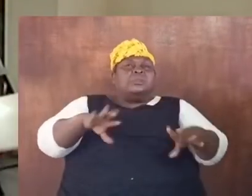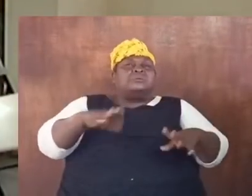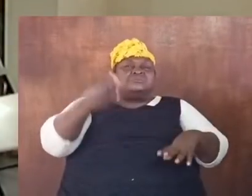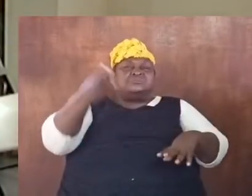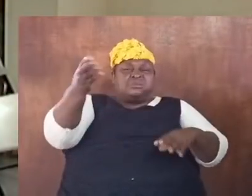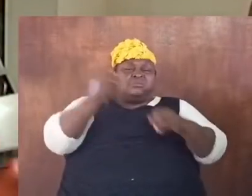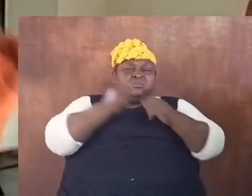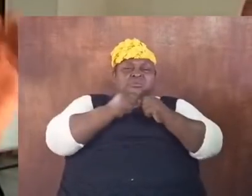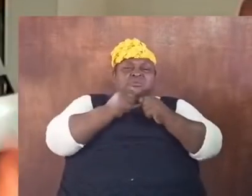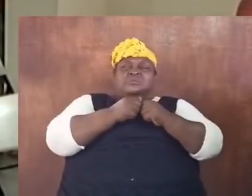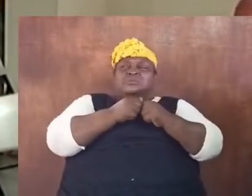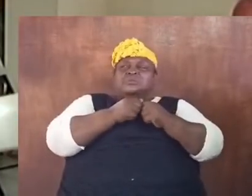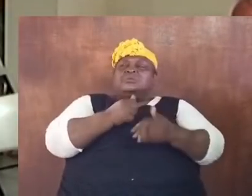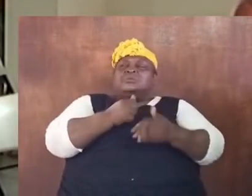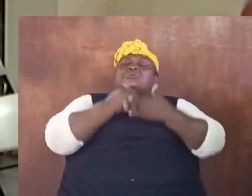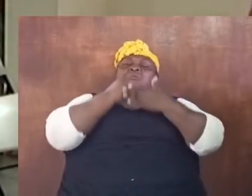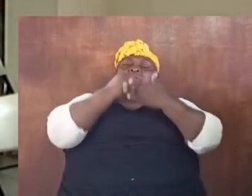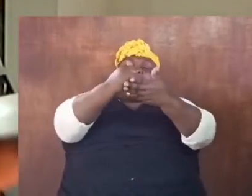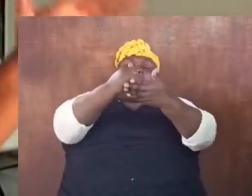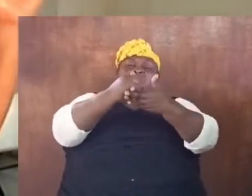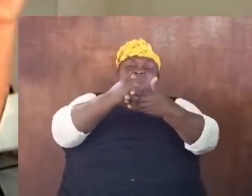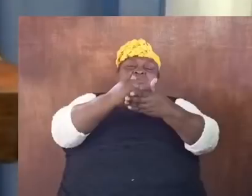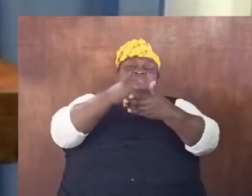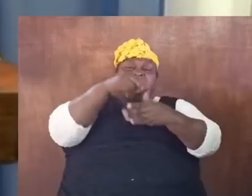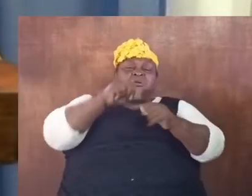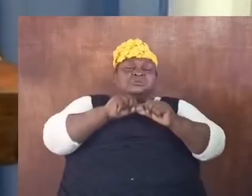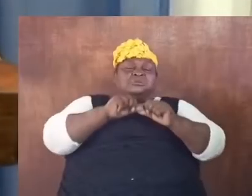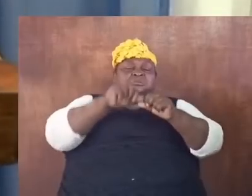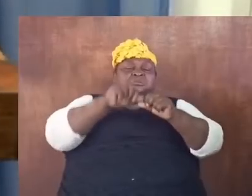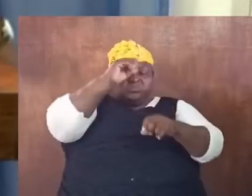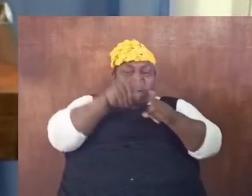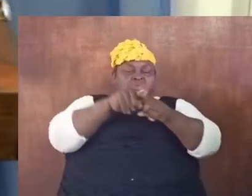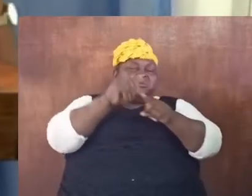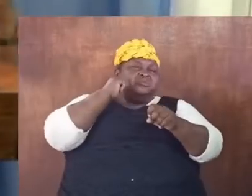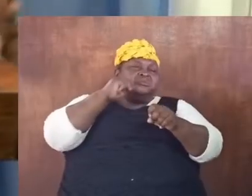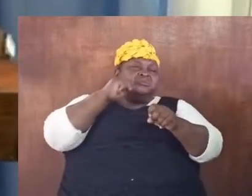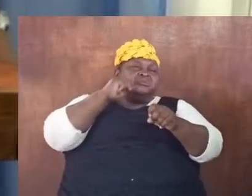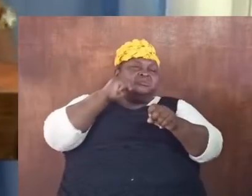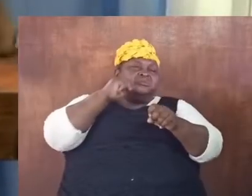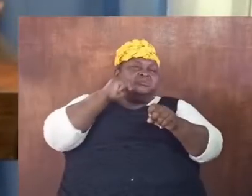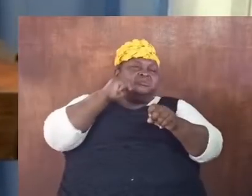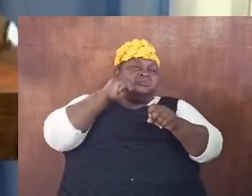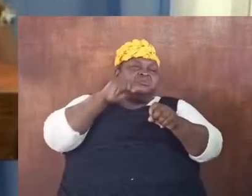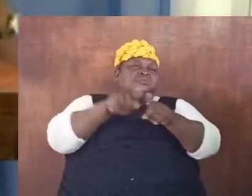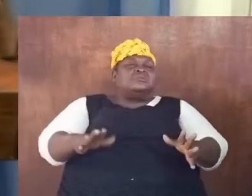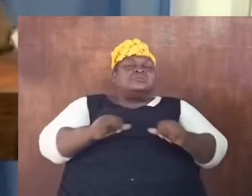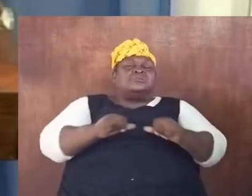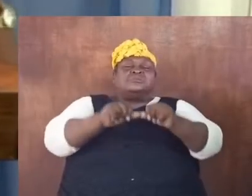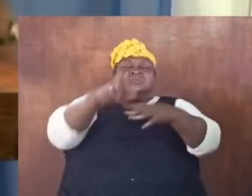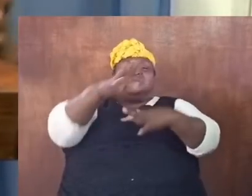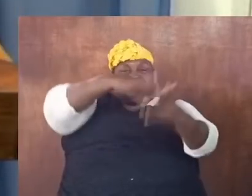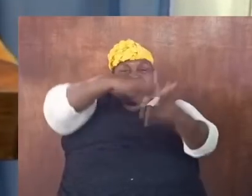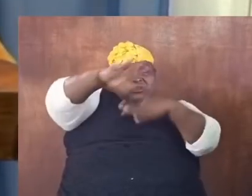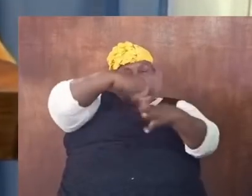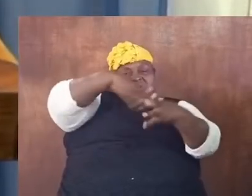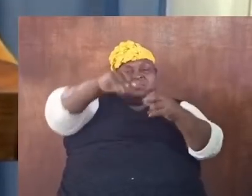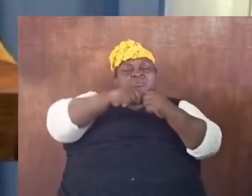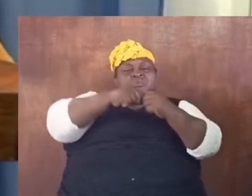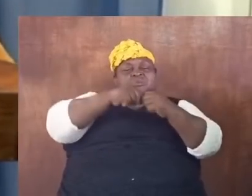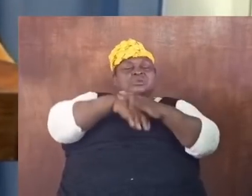Jesus. God, help us to continue to be our brother and sister keepers. Help us to continue to fellowship in love and in